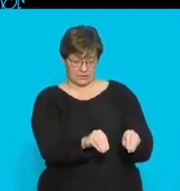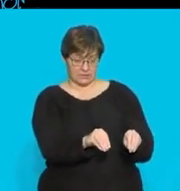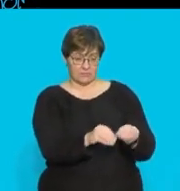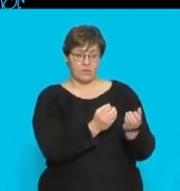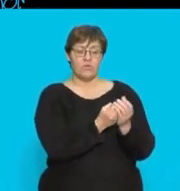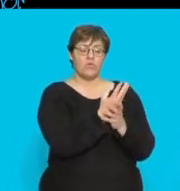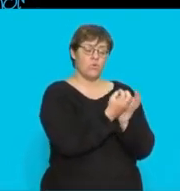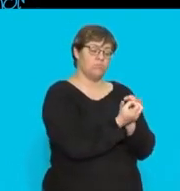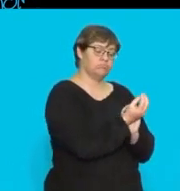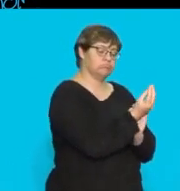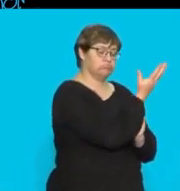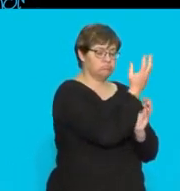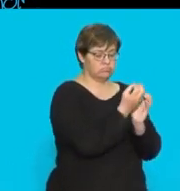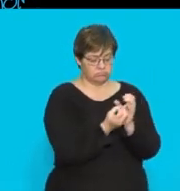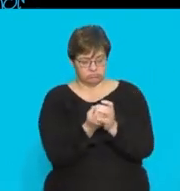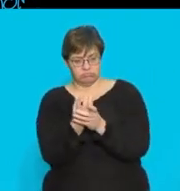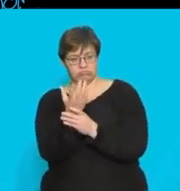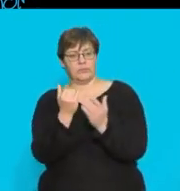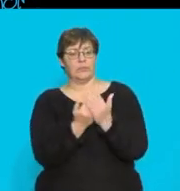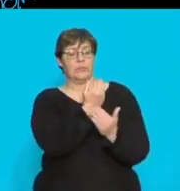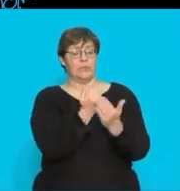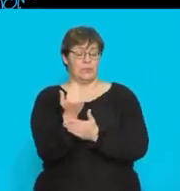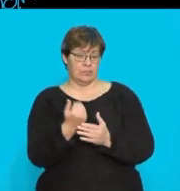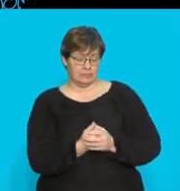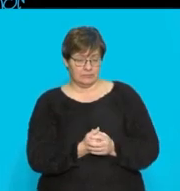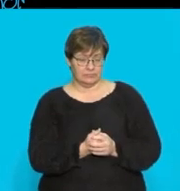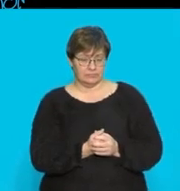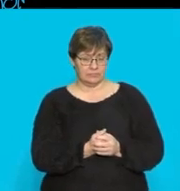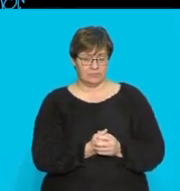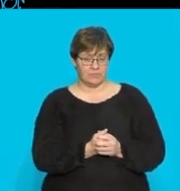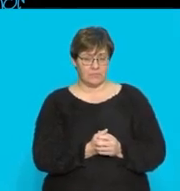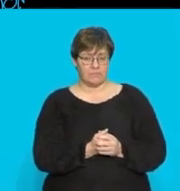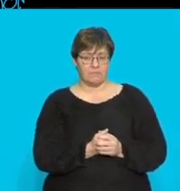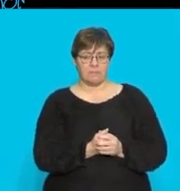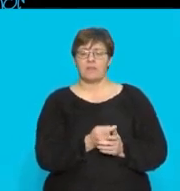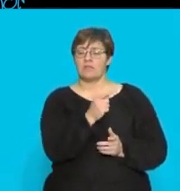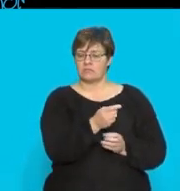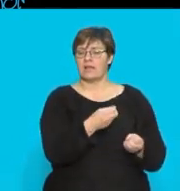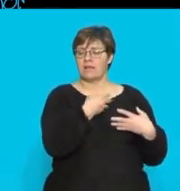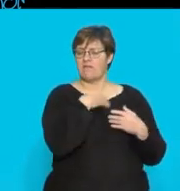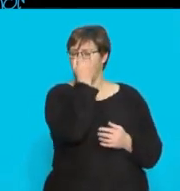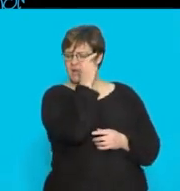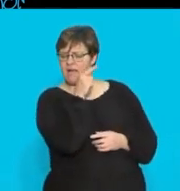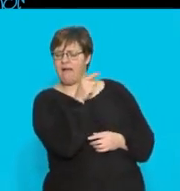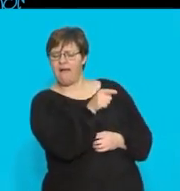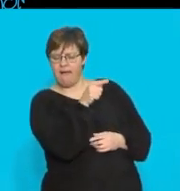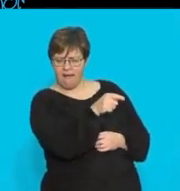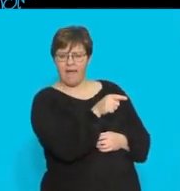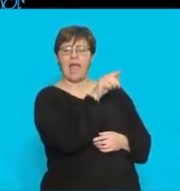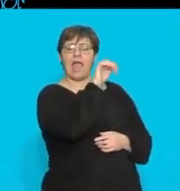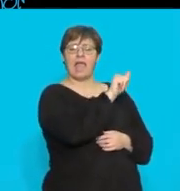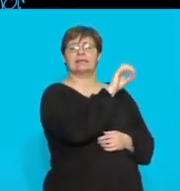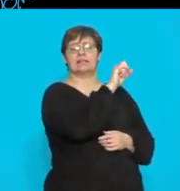and new plants, all right, were formed. So there we go. That gave us the idea that